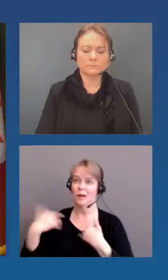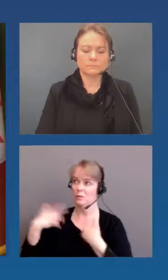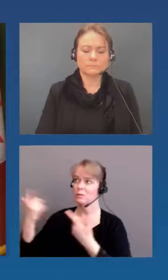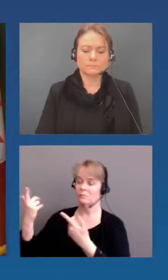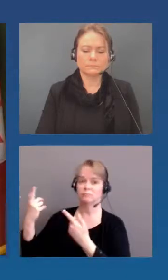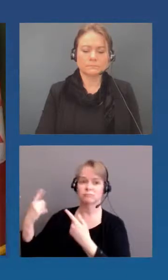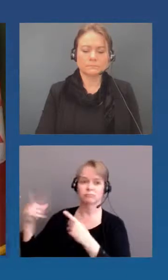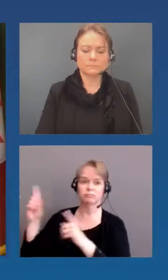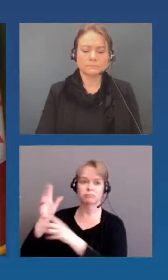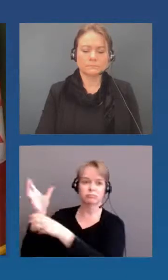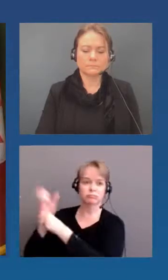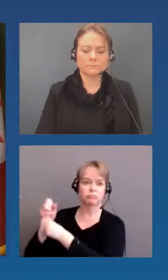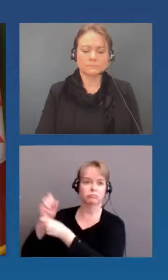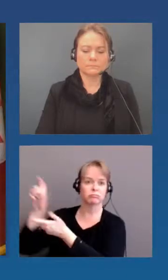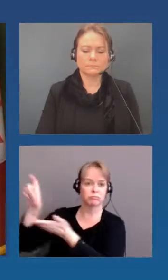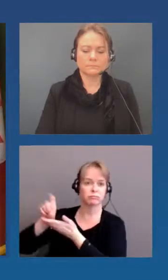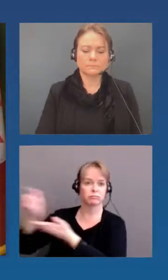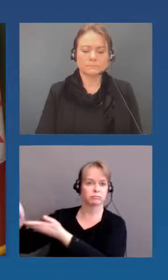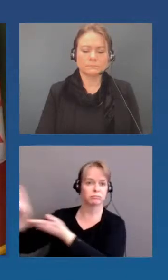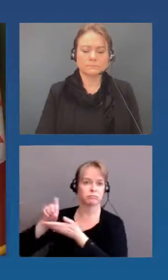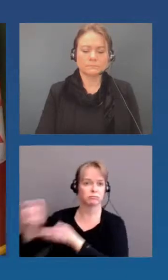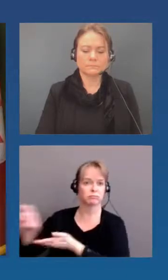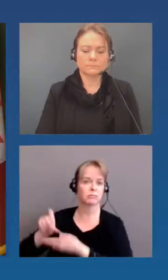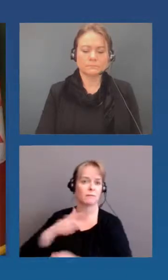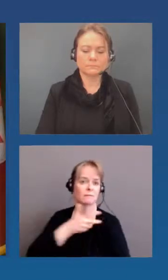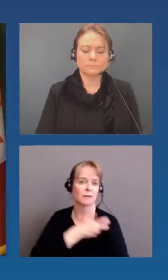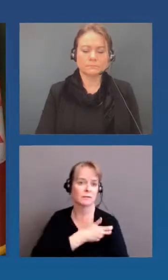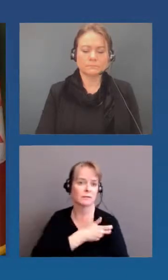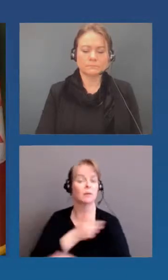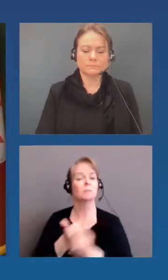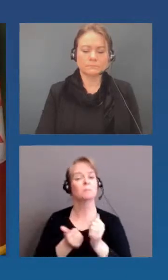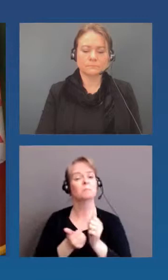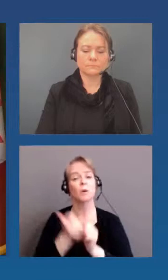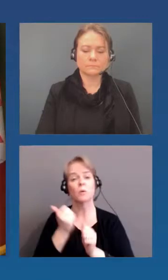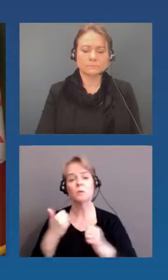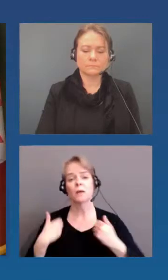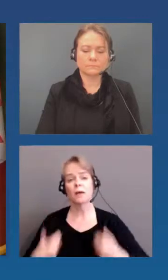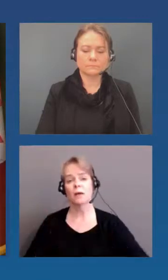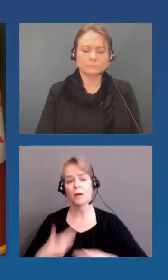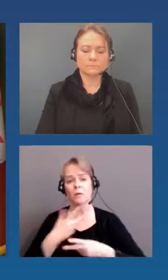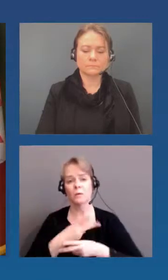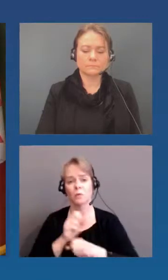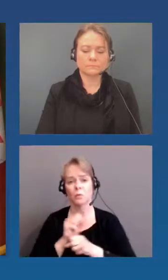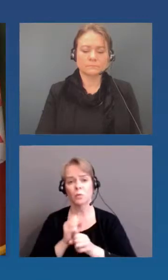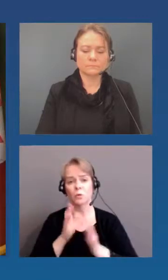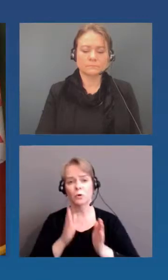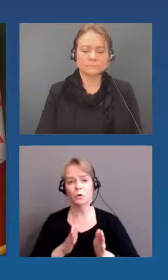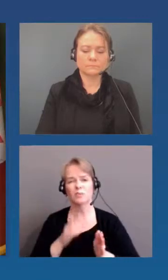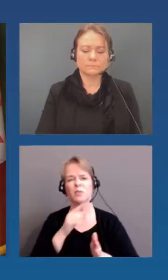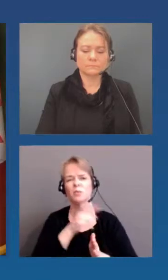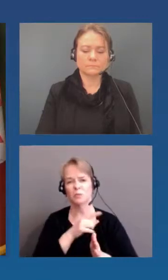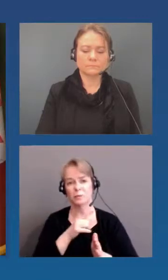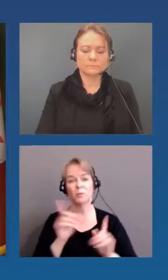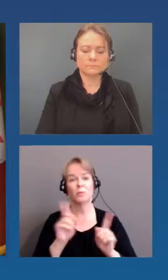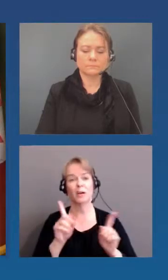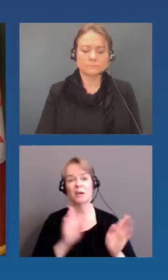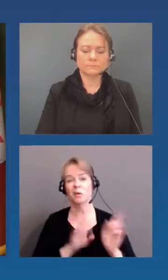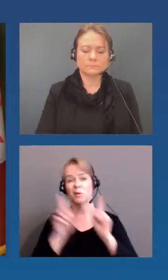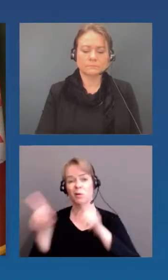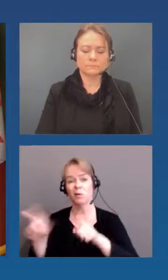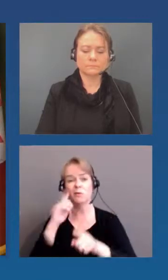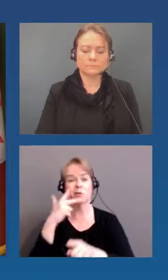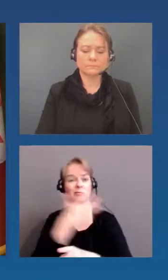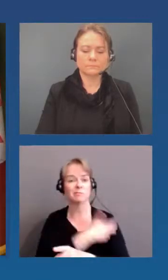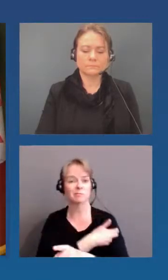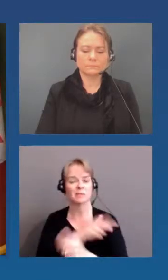The vast majority of the healthcare workers will be directed for the beginning of this process to the two hospital sites, the Civic